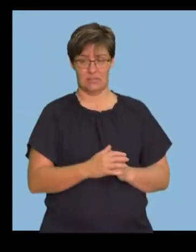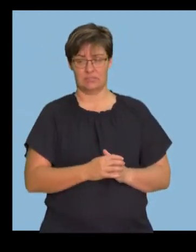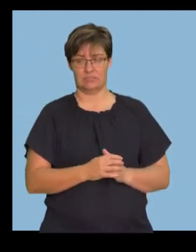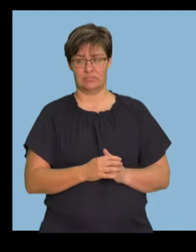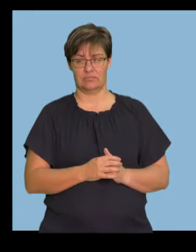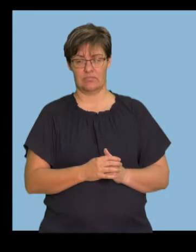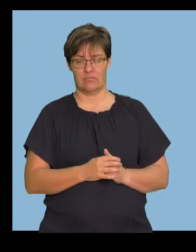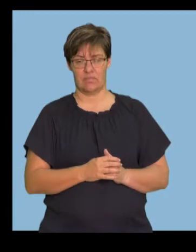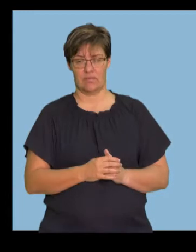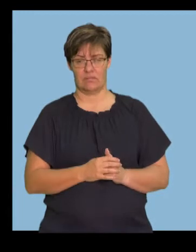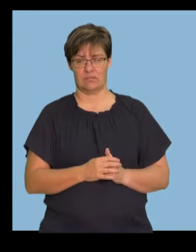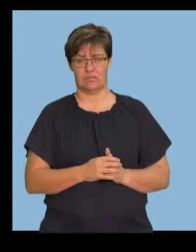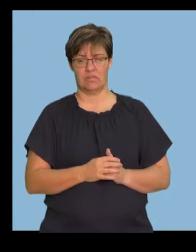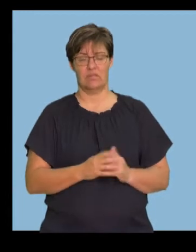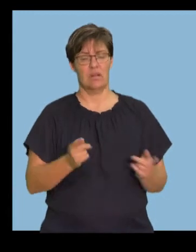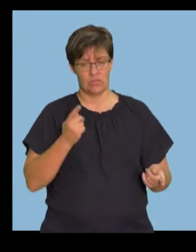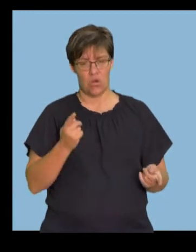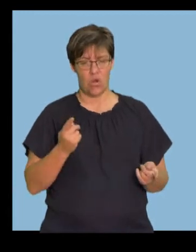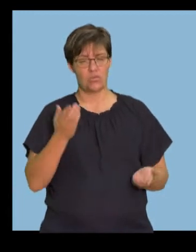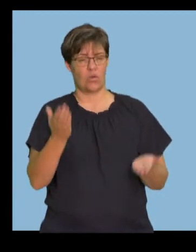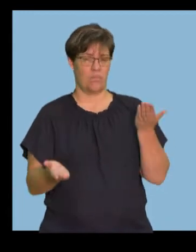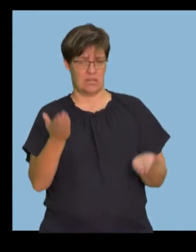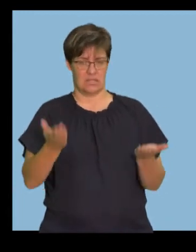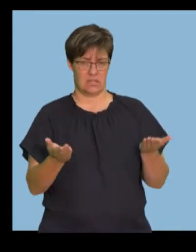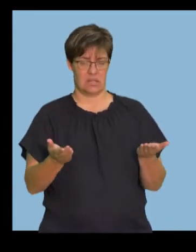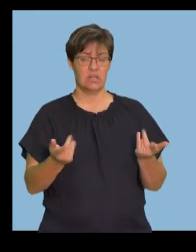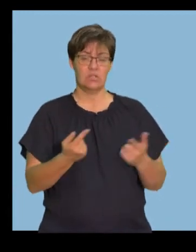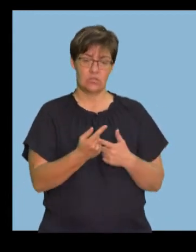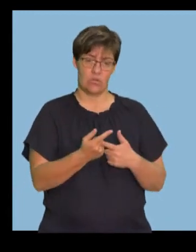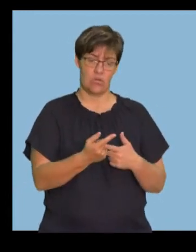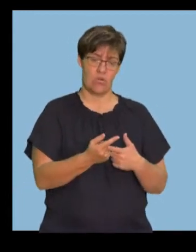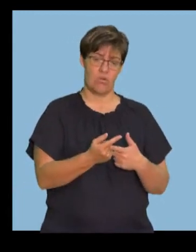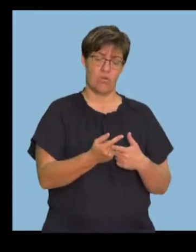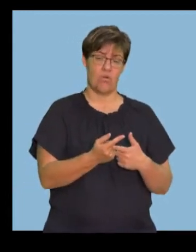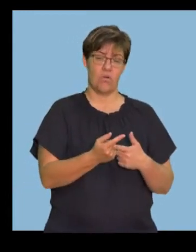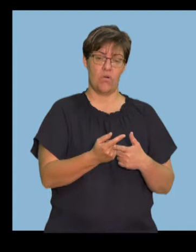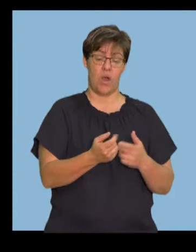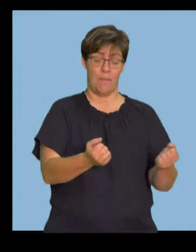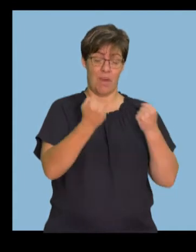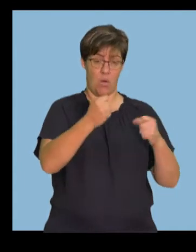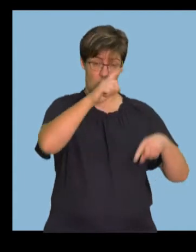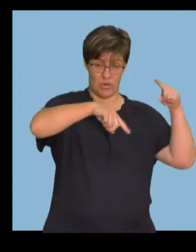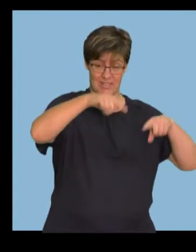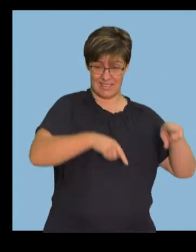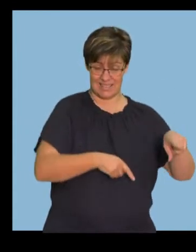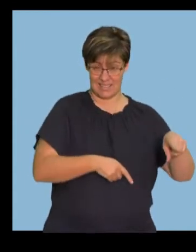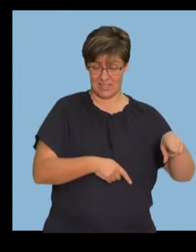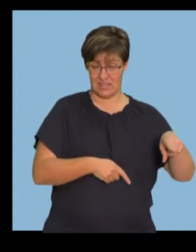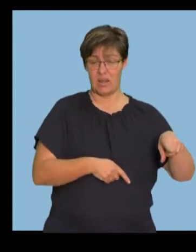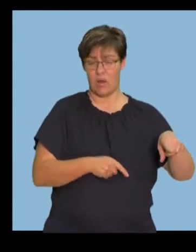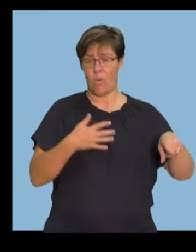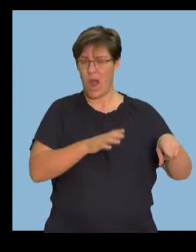how does it glow dimmer or brighter. So it's a comparison. So the power rating, it's something that